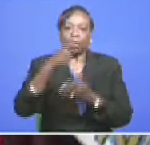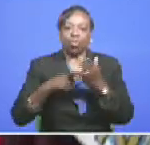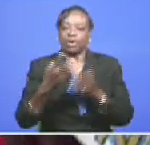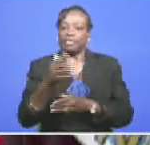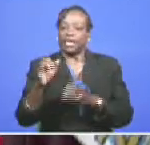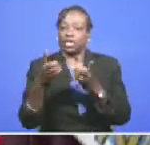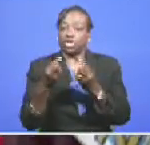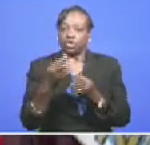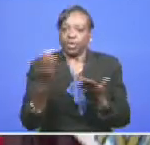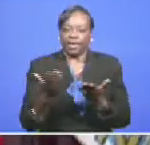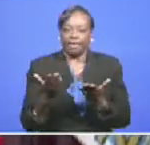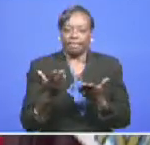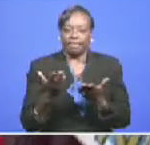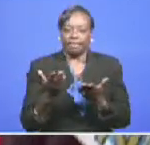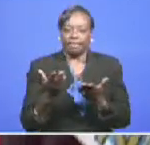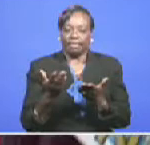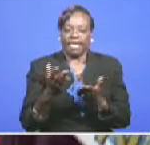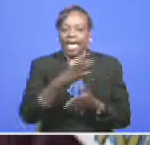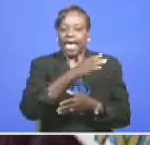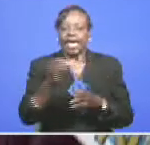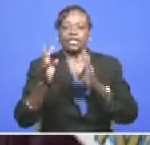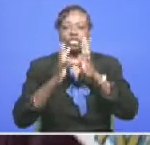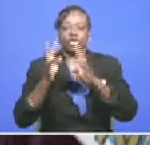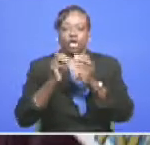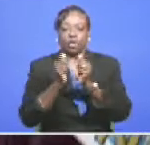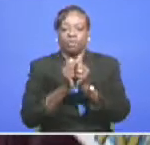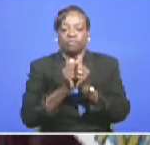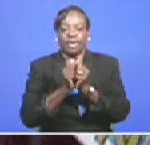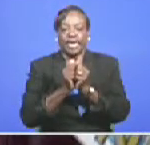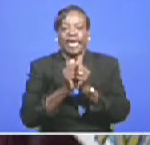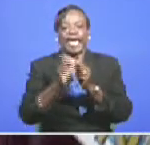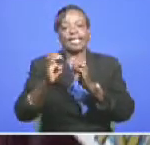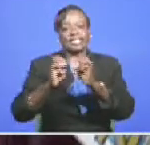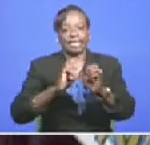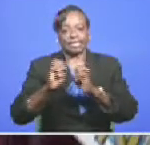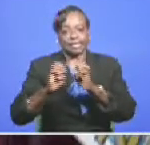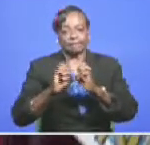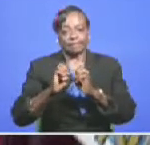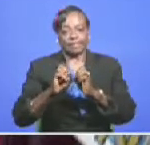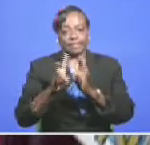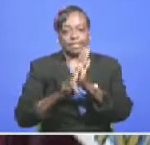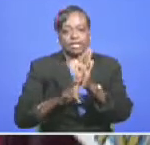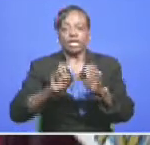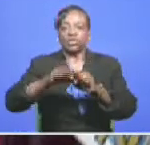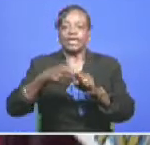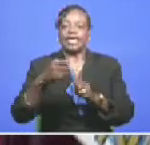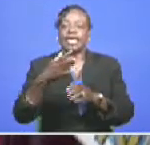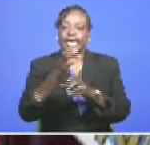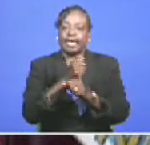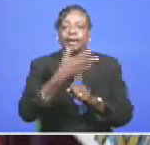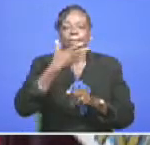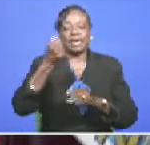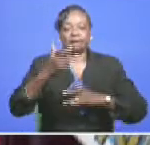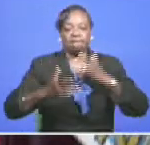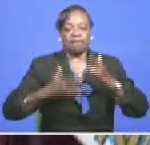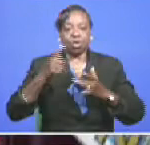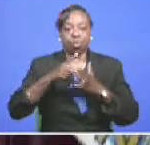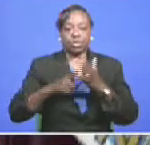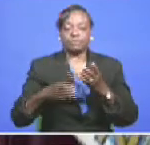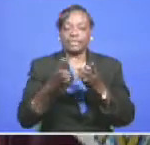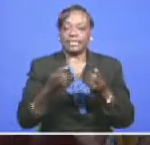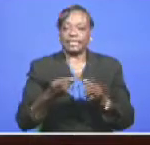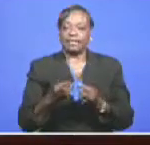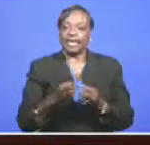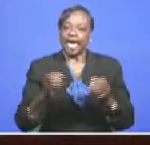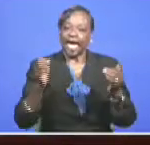here. And really just talking with my executives so that I get a better feel of what needs to be done and their aspirations for the